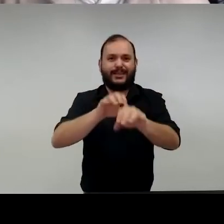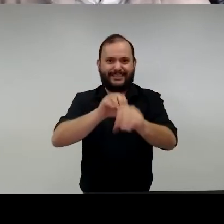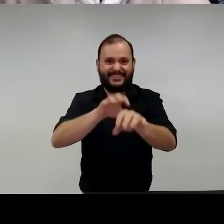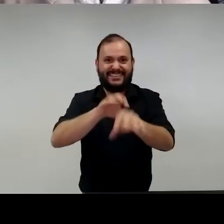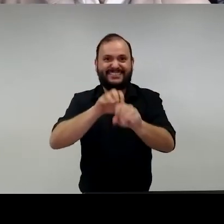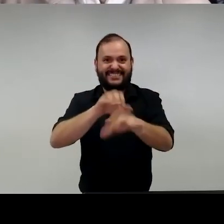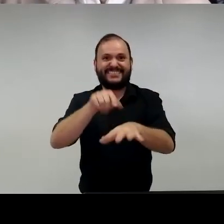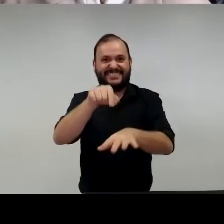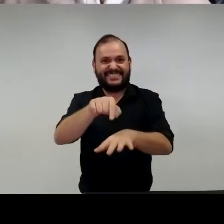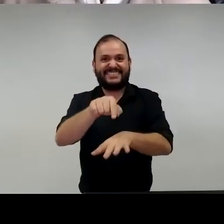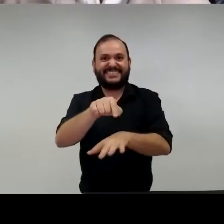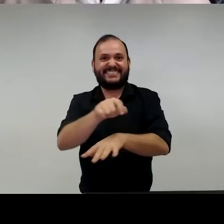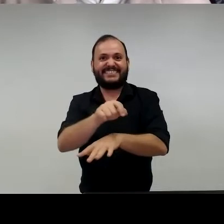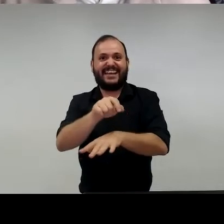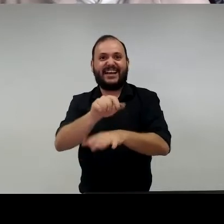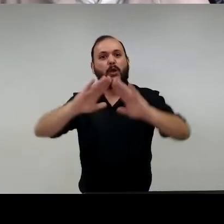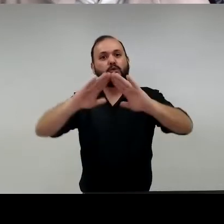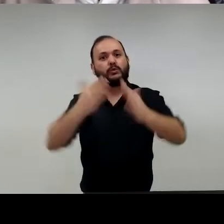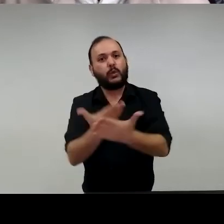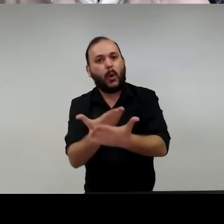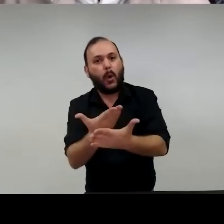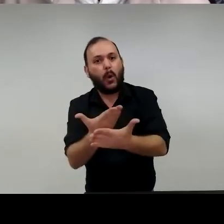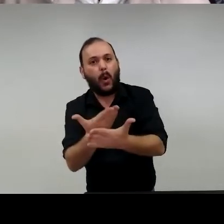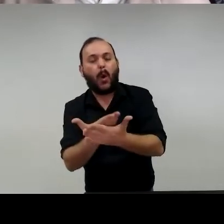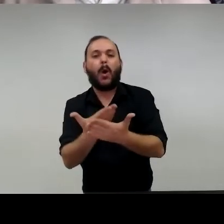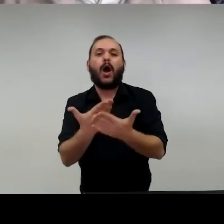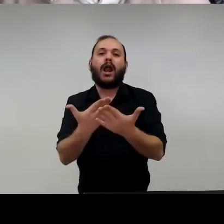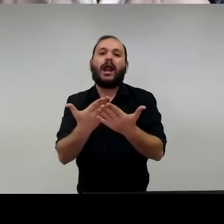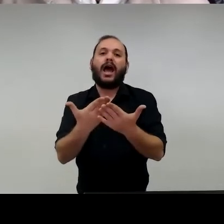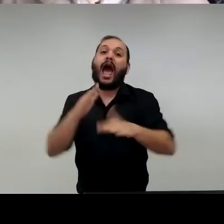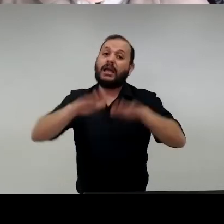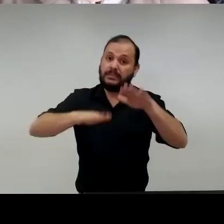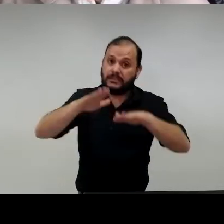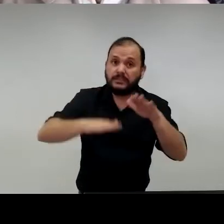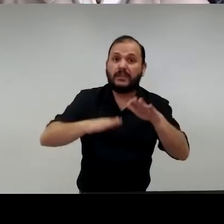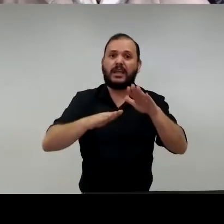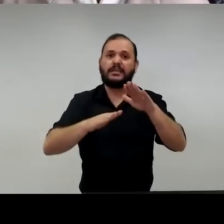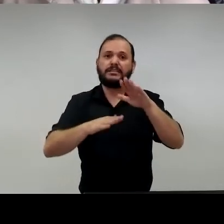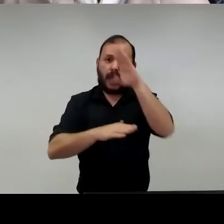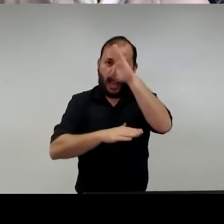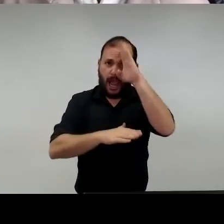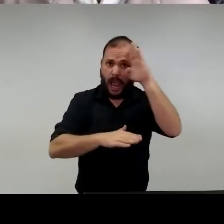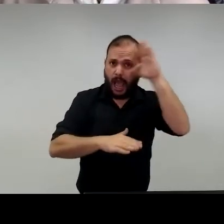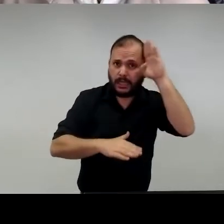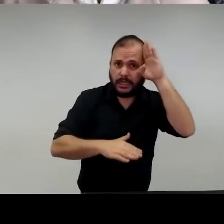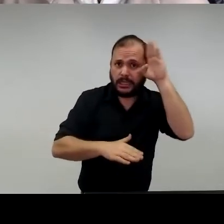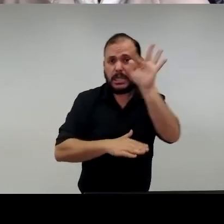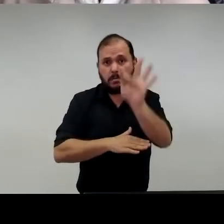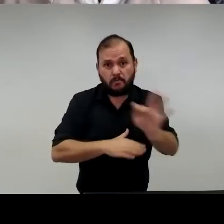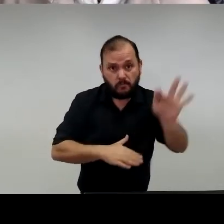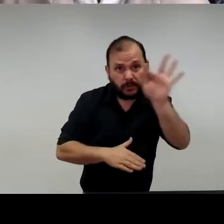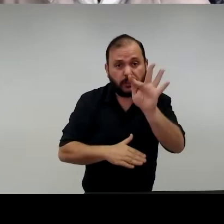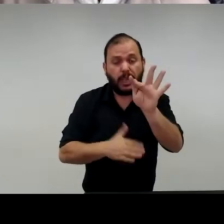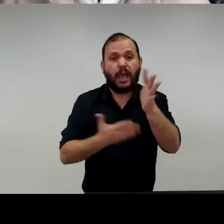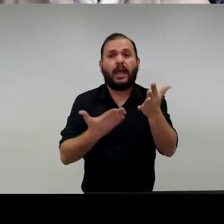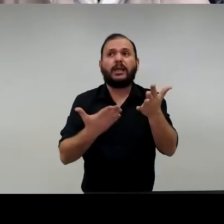and only sometimes at university level. There is work for TV, which